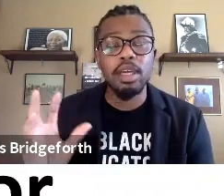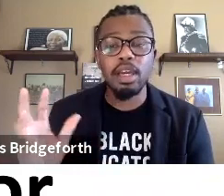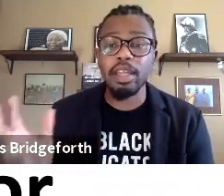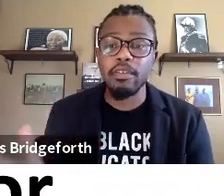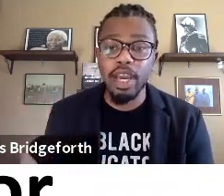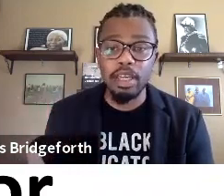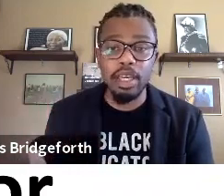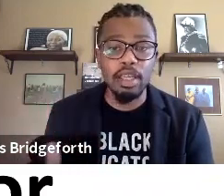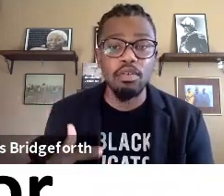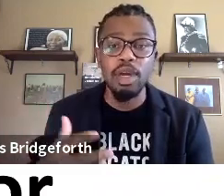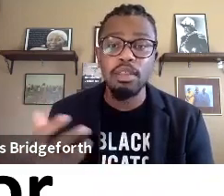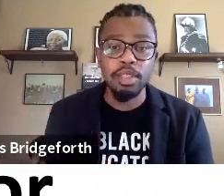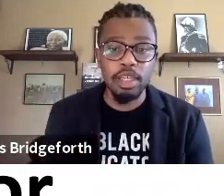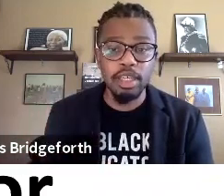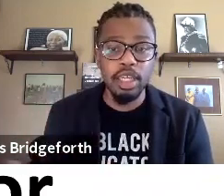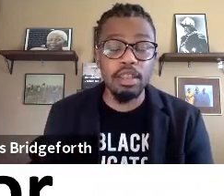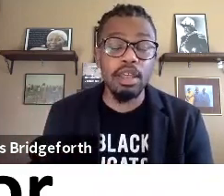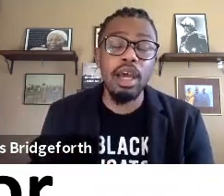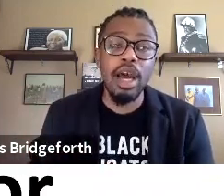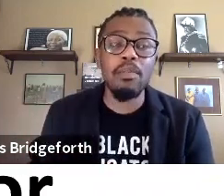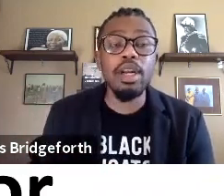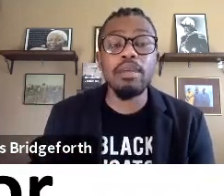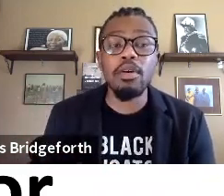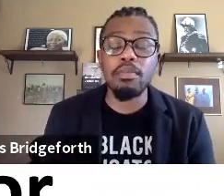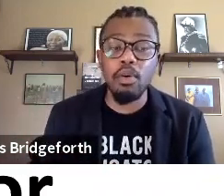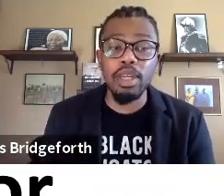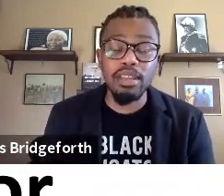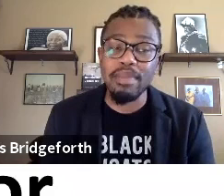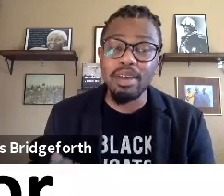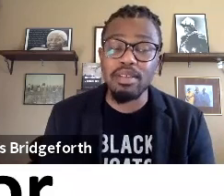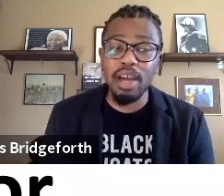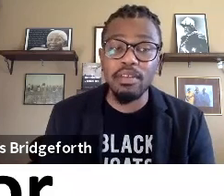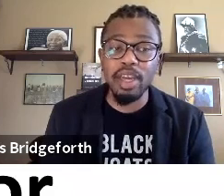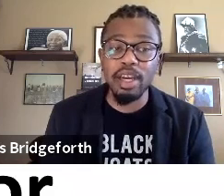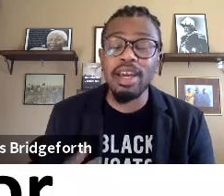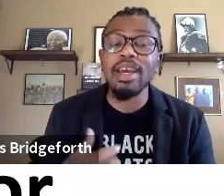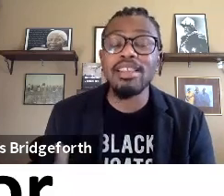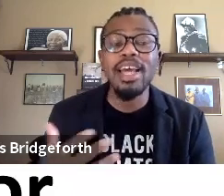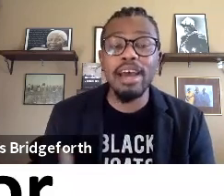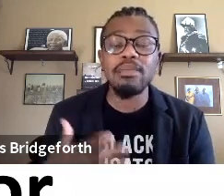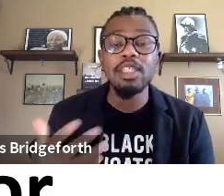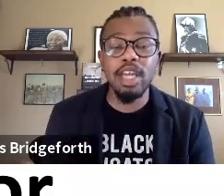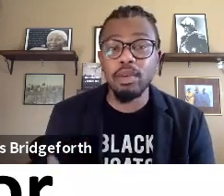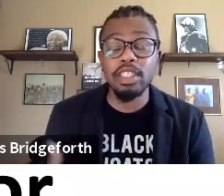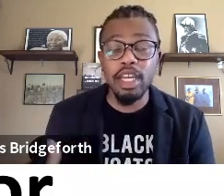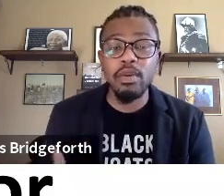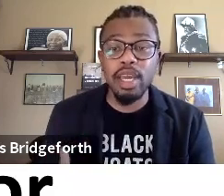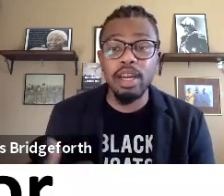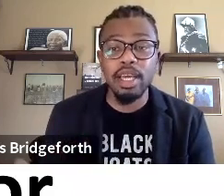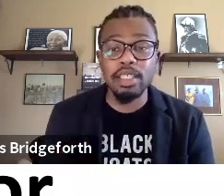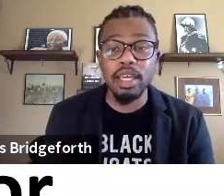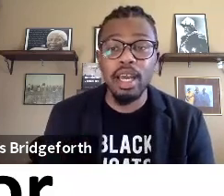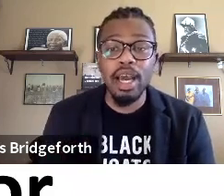be talking about their family needs or as well as their material needs. One of the most important things about this level of care is that it has to be